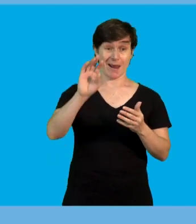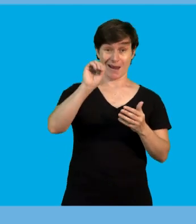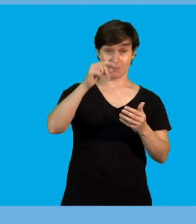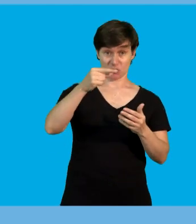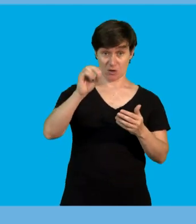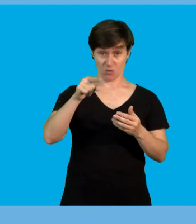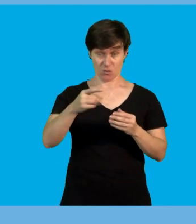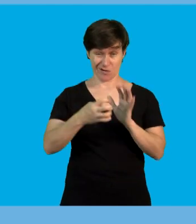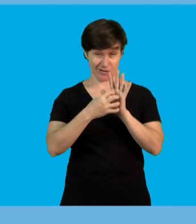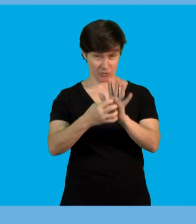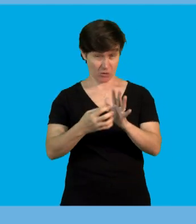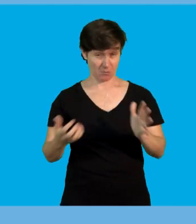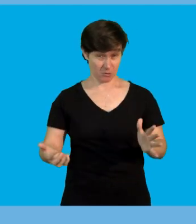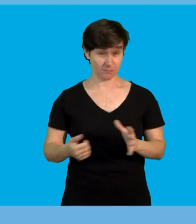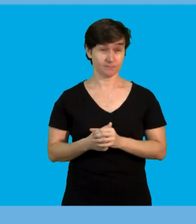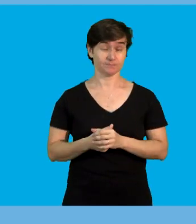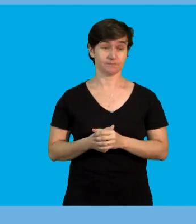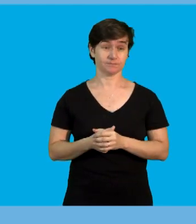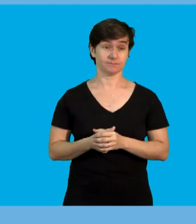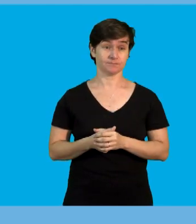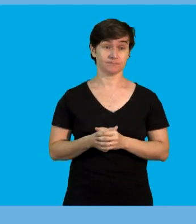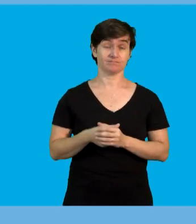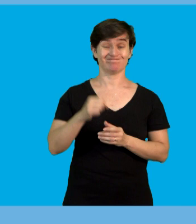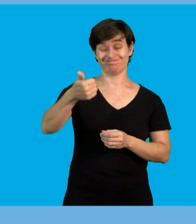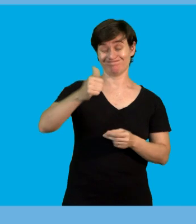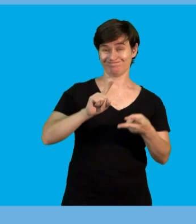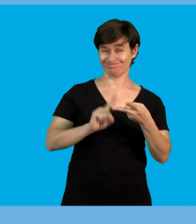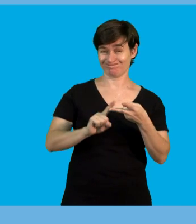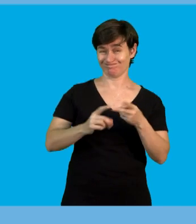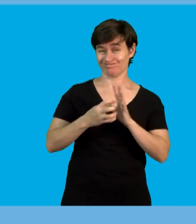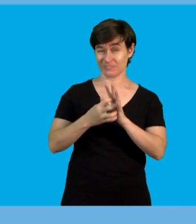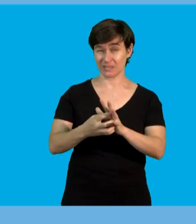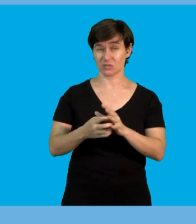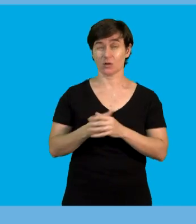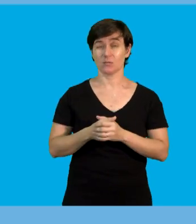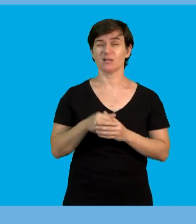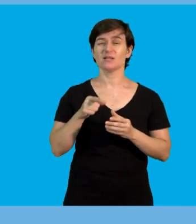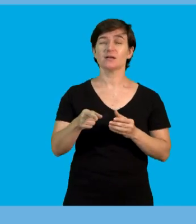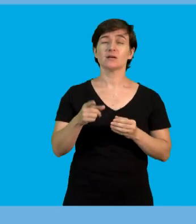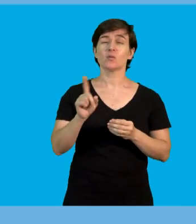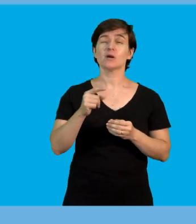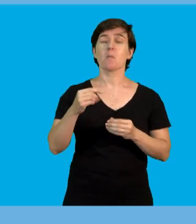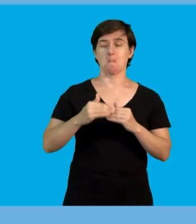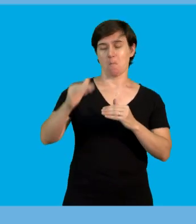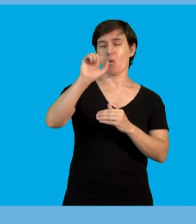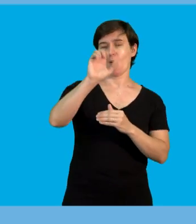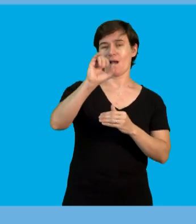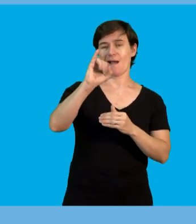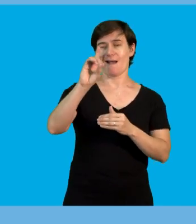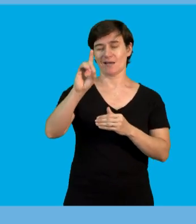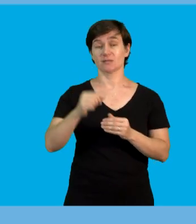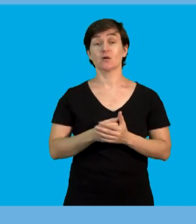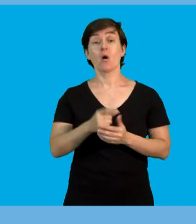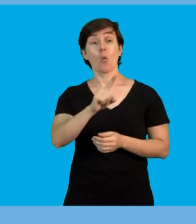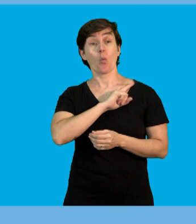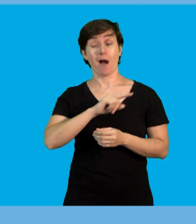7. So MgO is our example for the first one, number 1. And then number 2, solution, it is going to